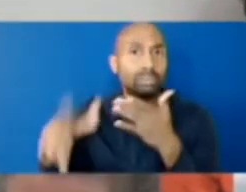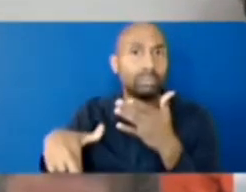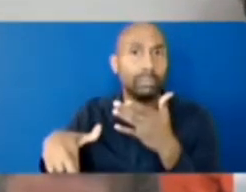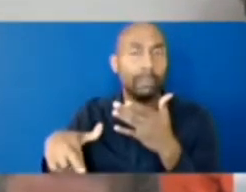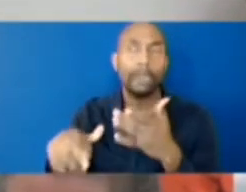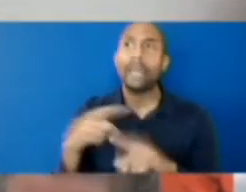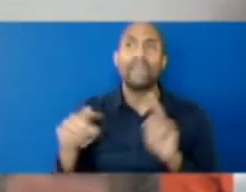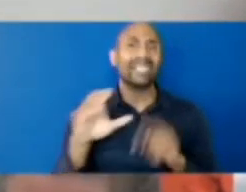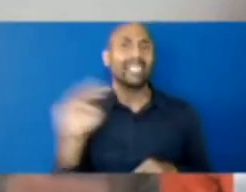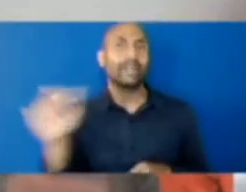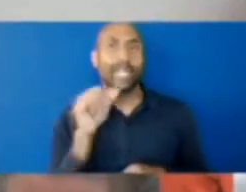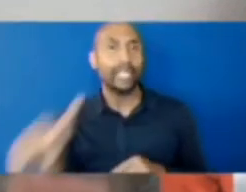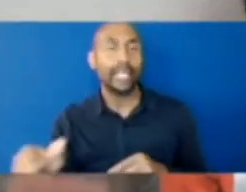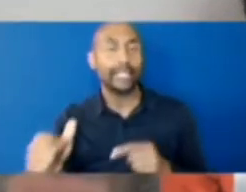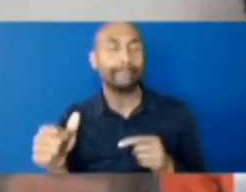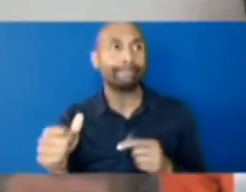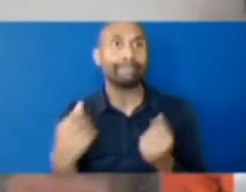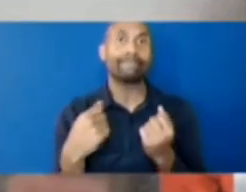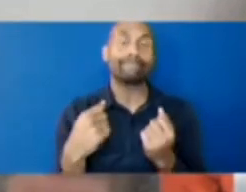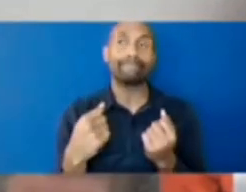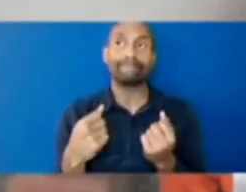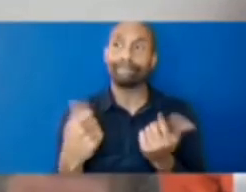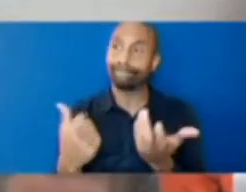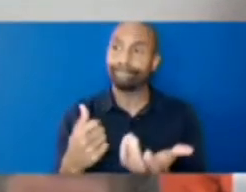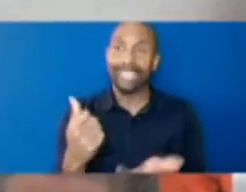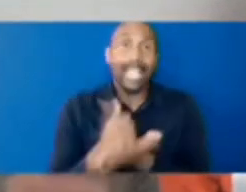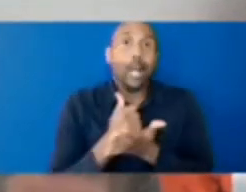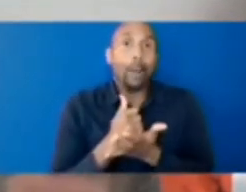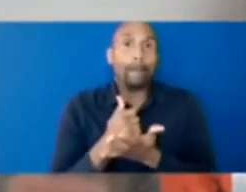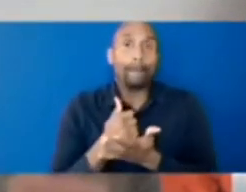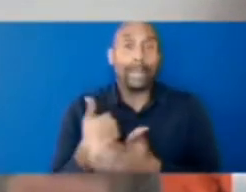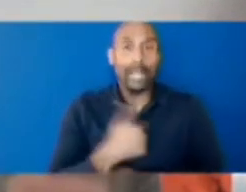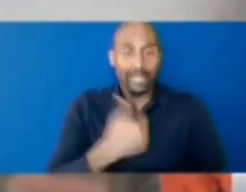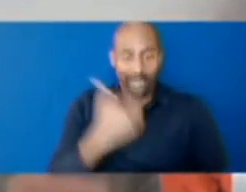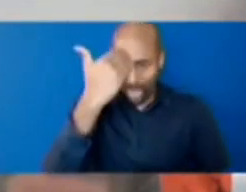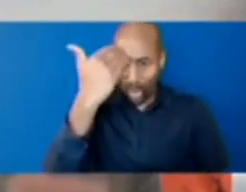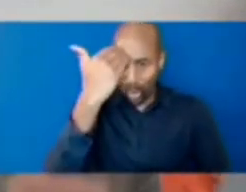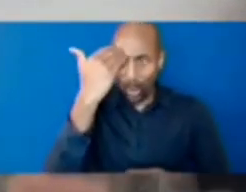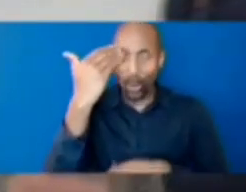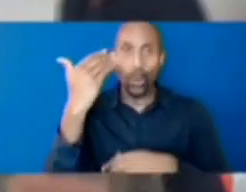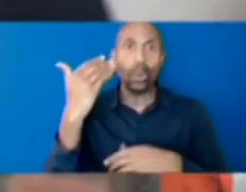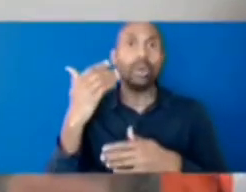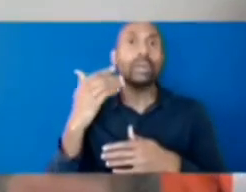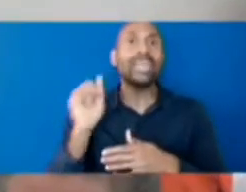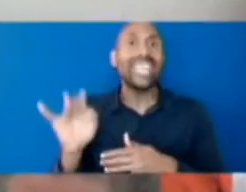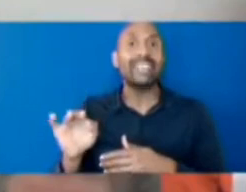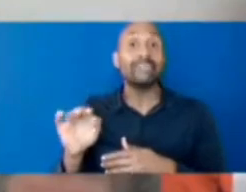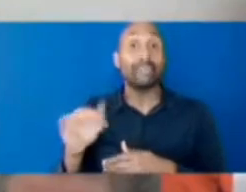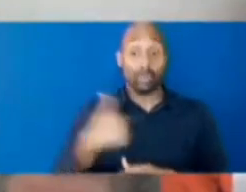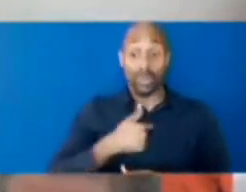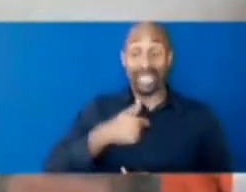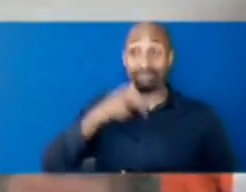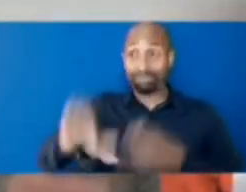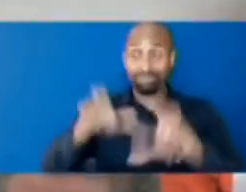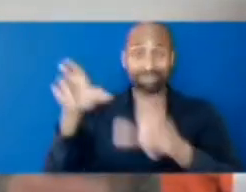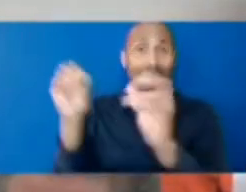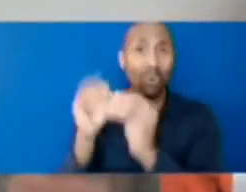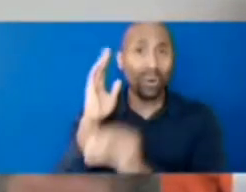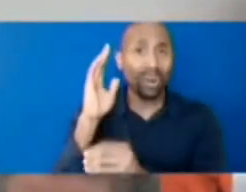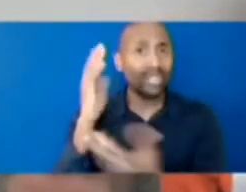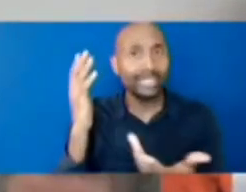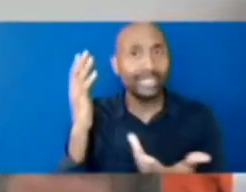will mean in terms of ensuring a sound basic education for all of our residents. To